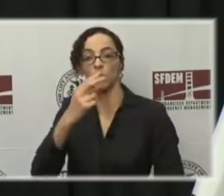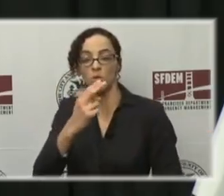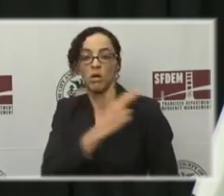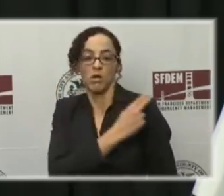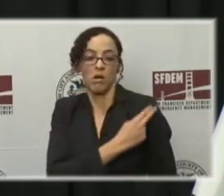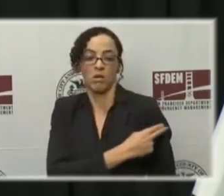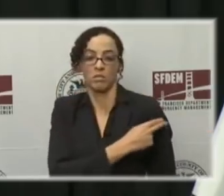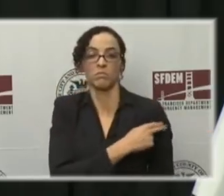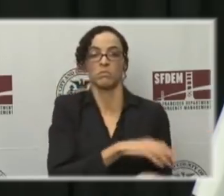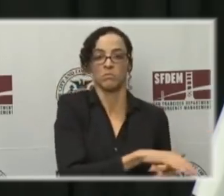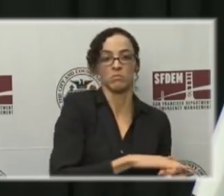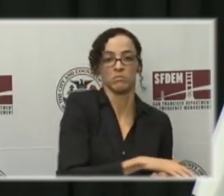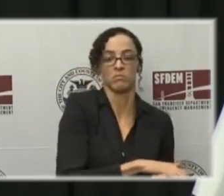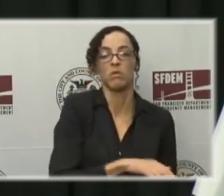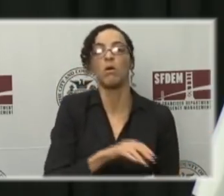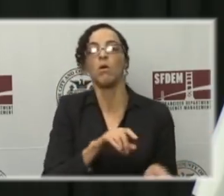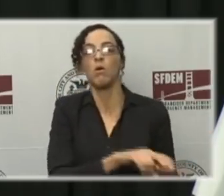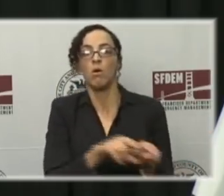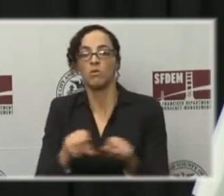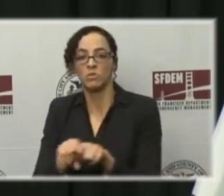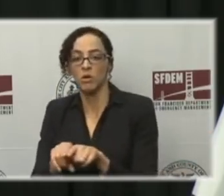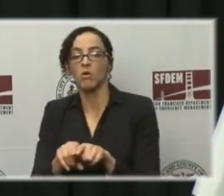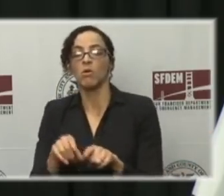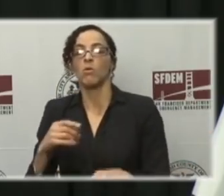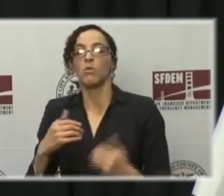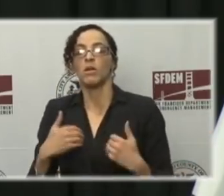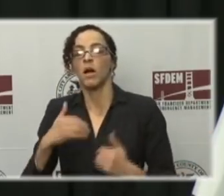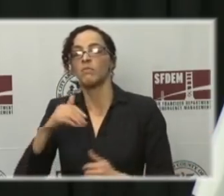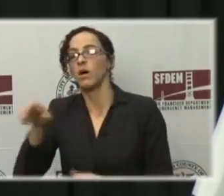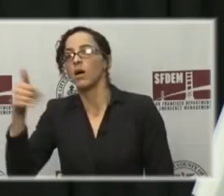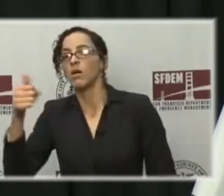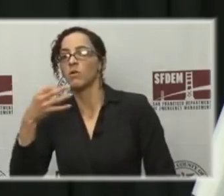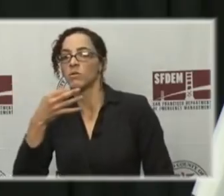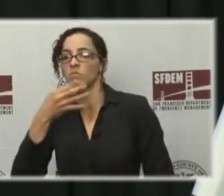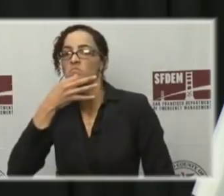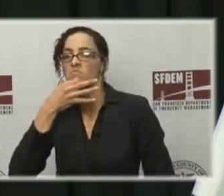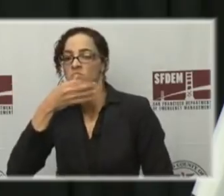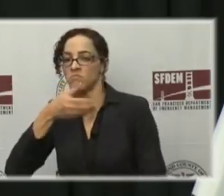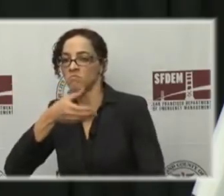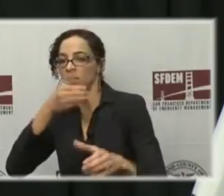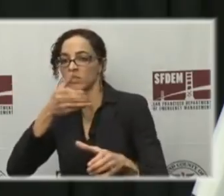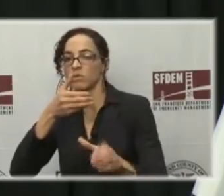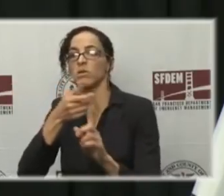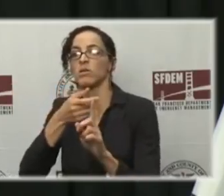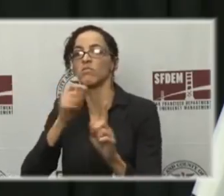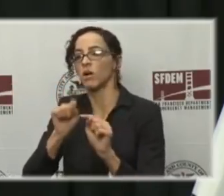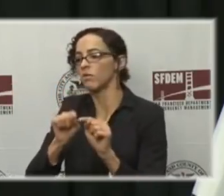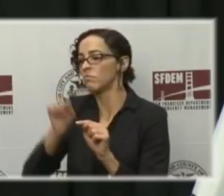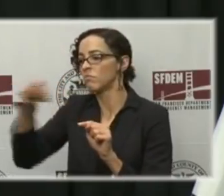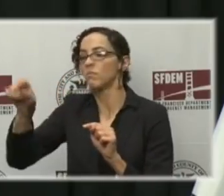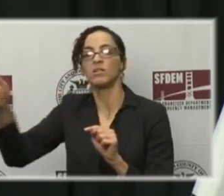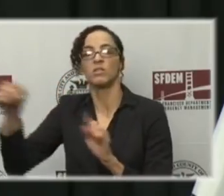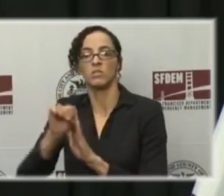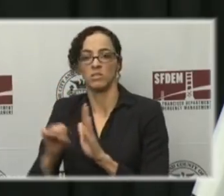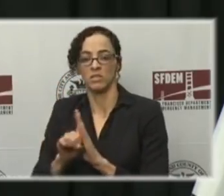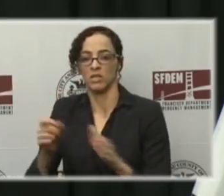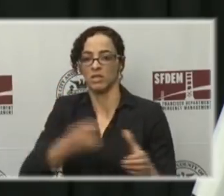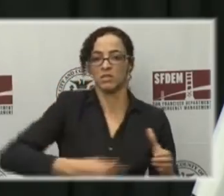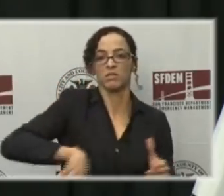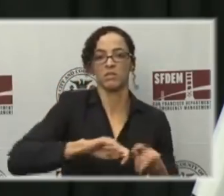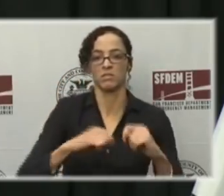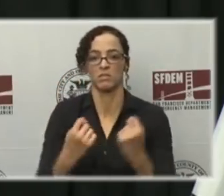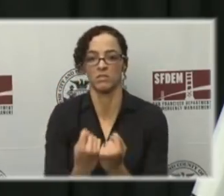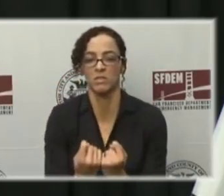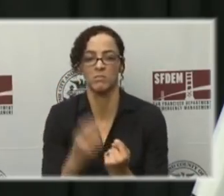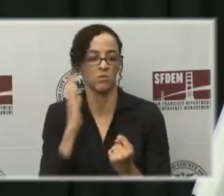federal teams assisting from off-site, these experts are assessing the situation and will make recommendations for